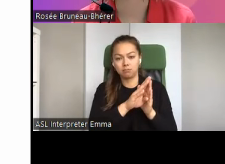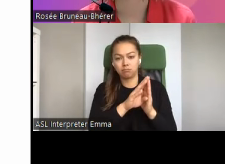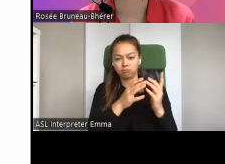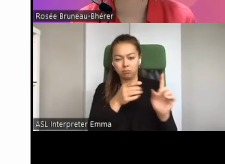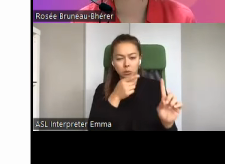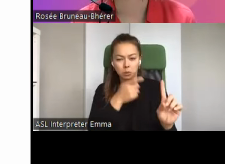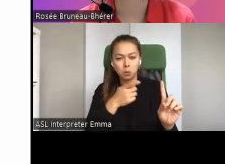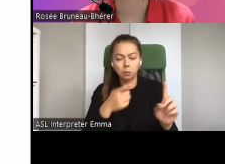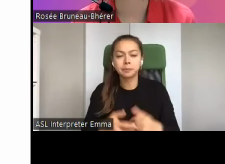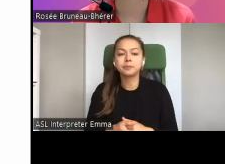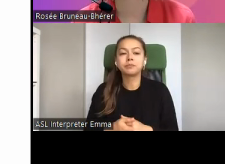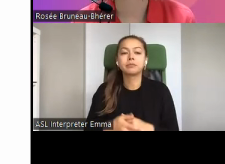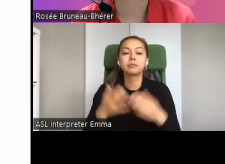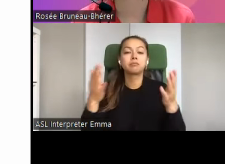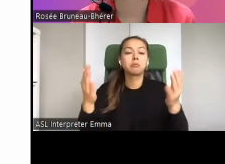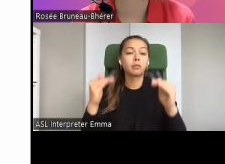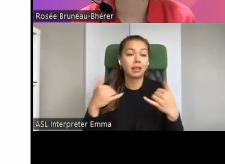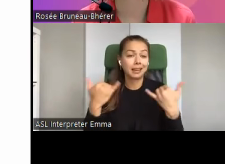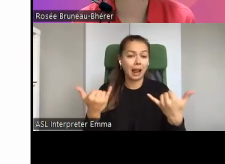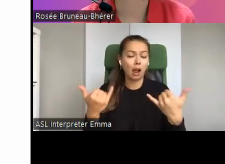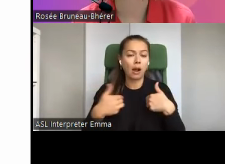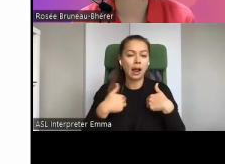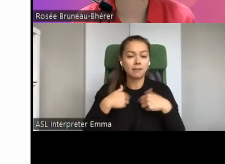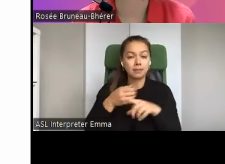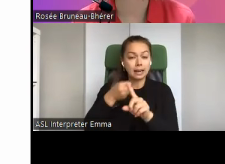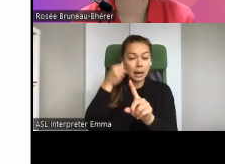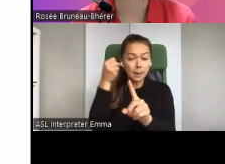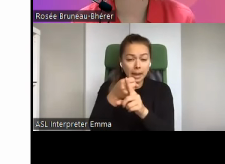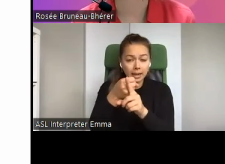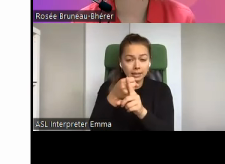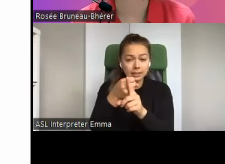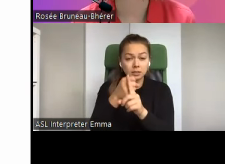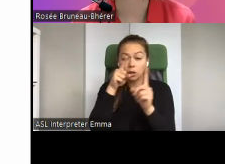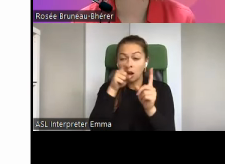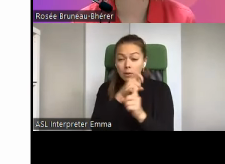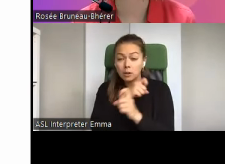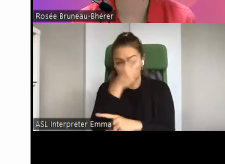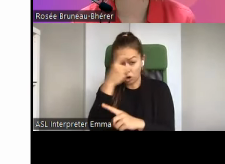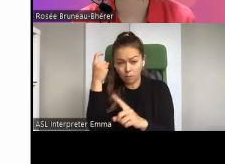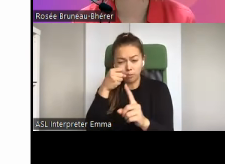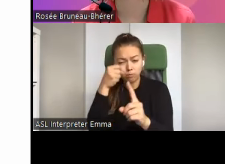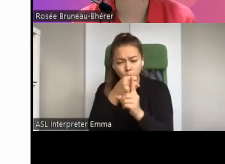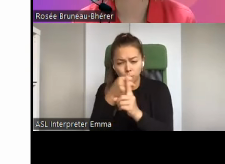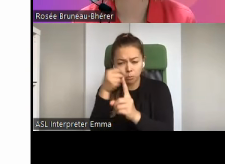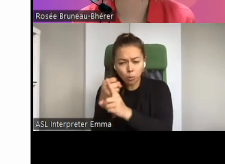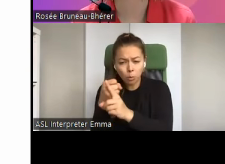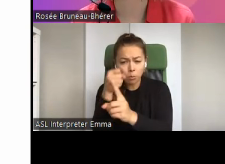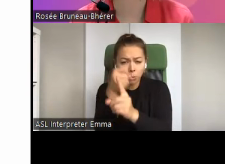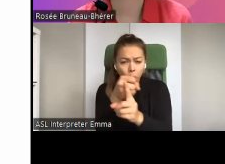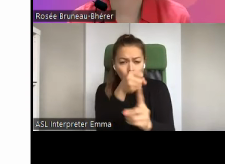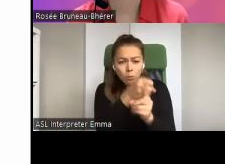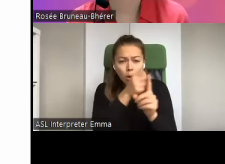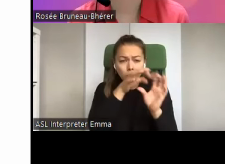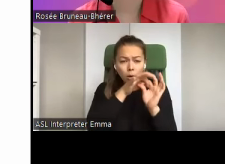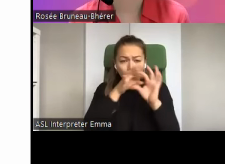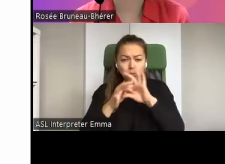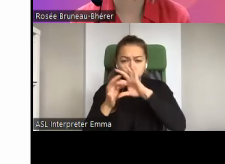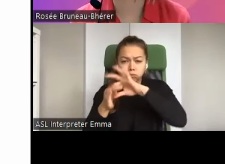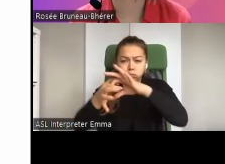entanglement of impacts, everything that's affected by the complex trauma. You know, we're going beyond looking at symptoms